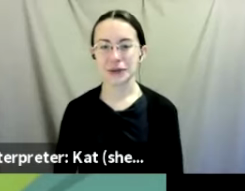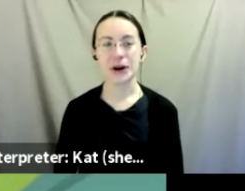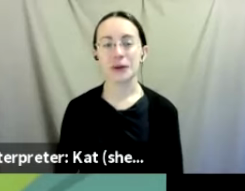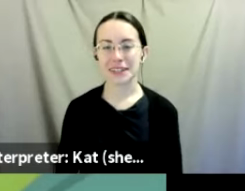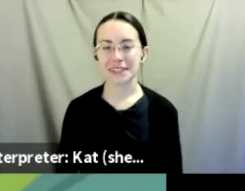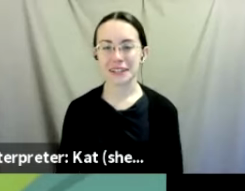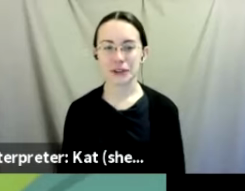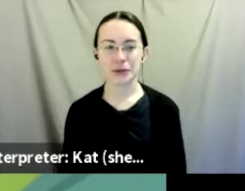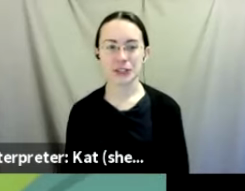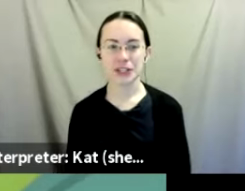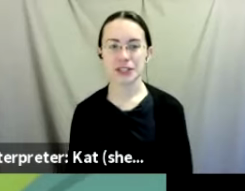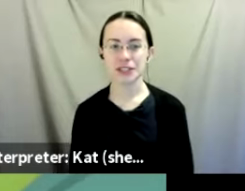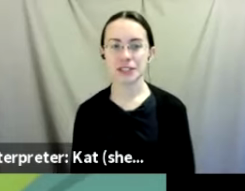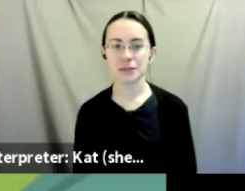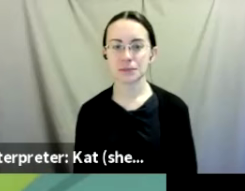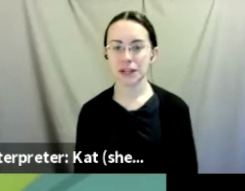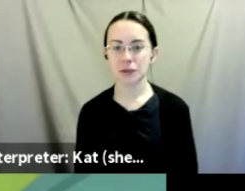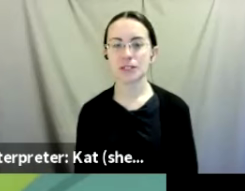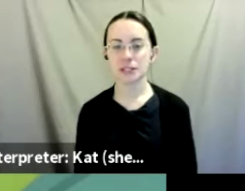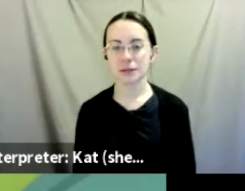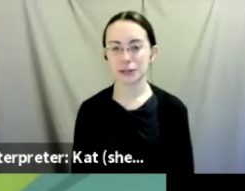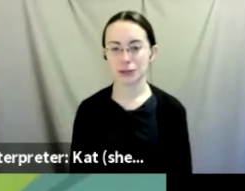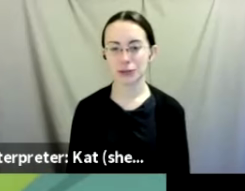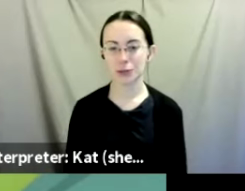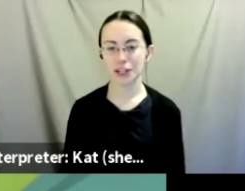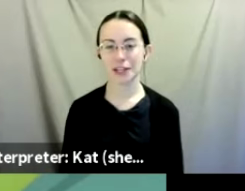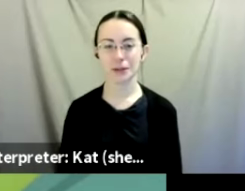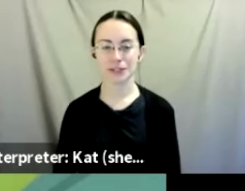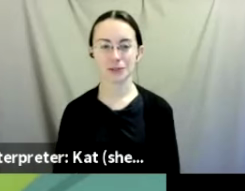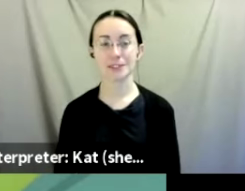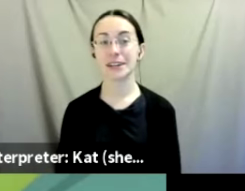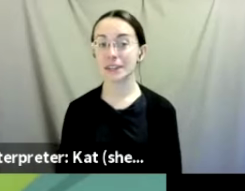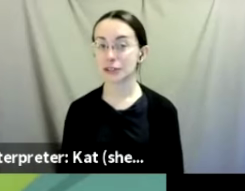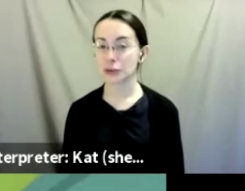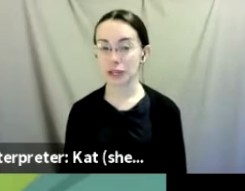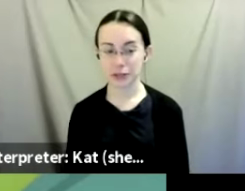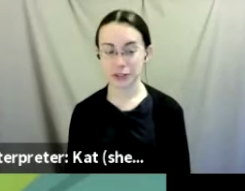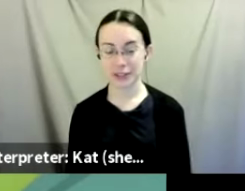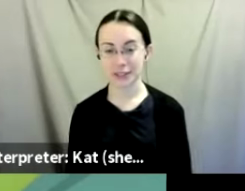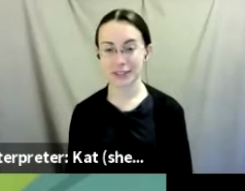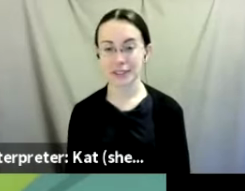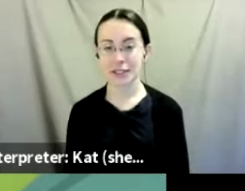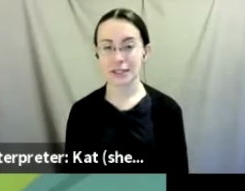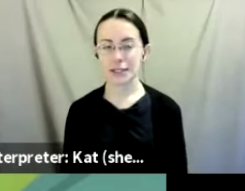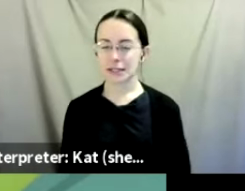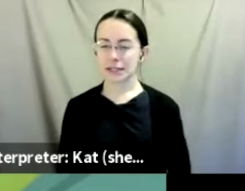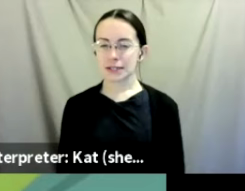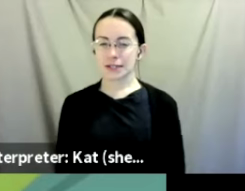Thank you. Oh, and I see another question here. What did my medical school communicate about deafness? That is a great question.